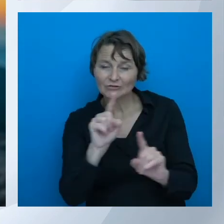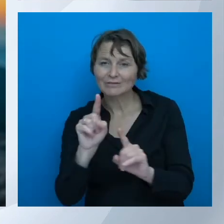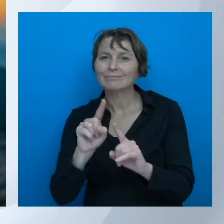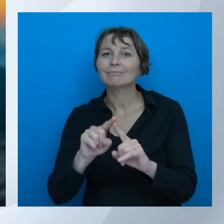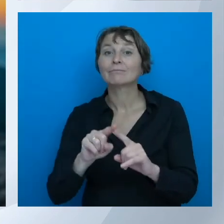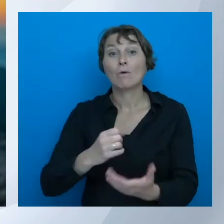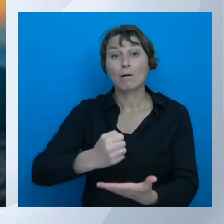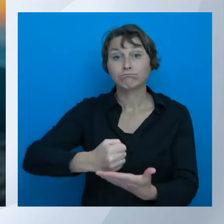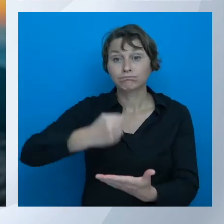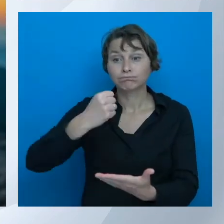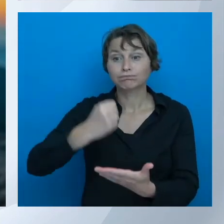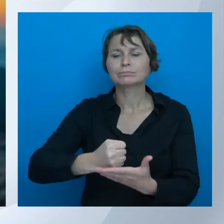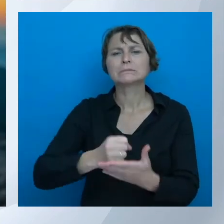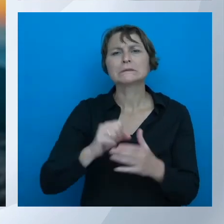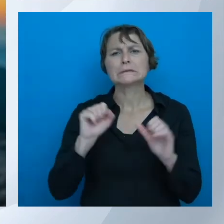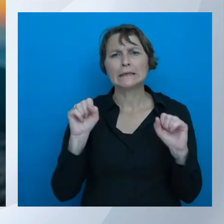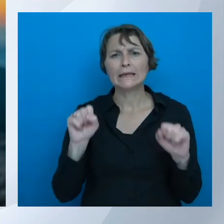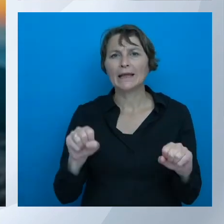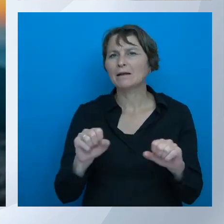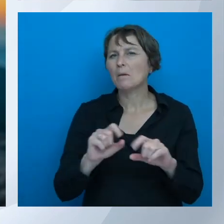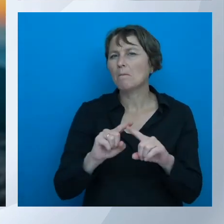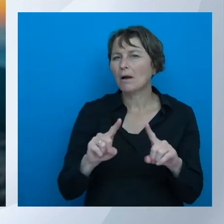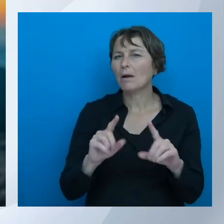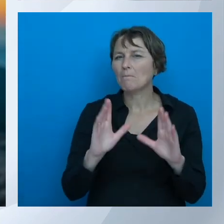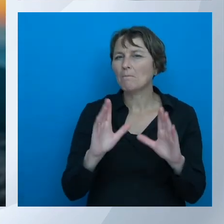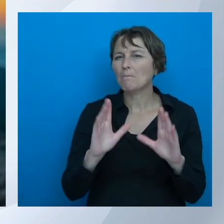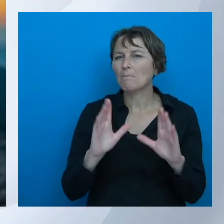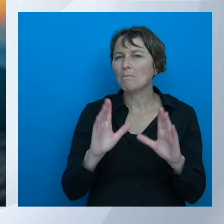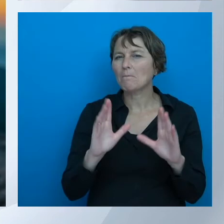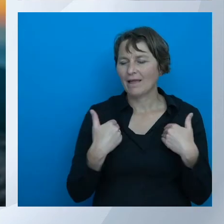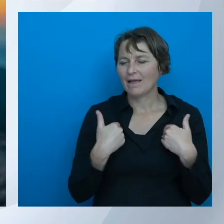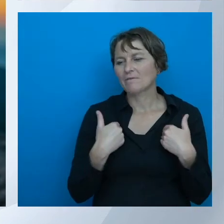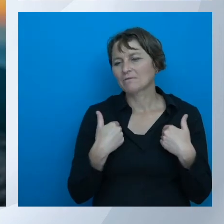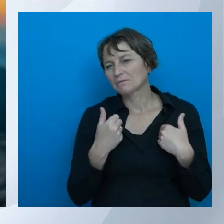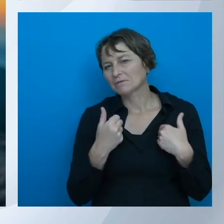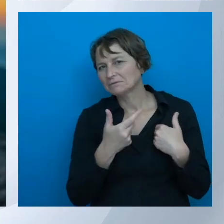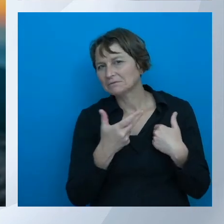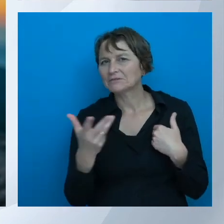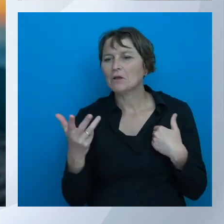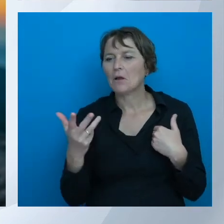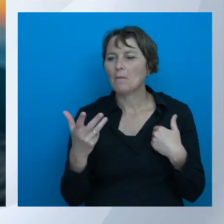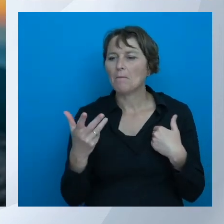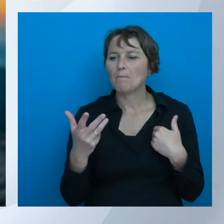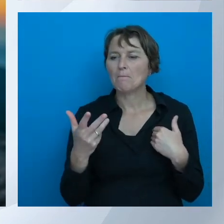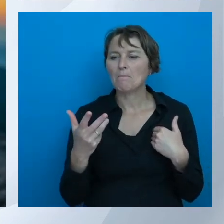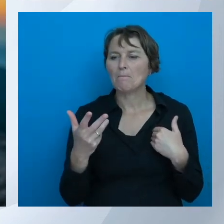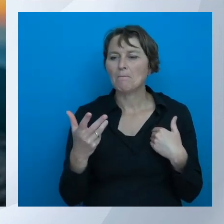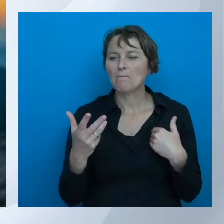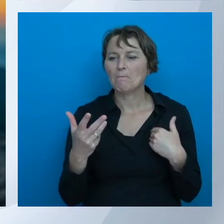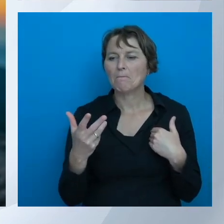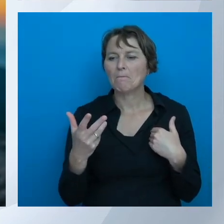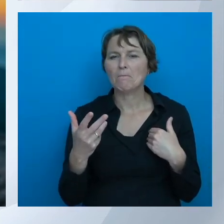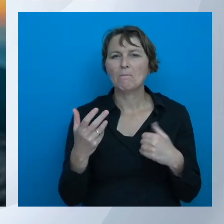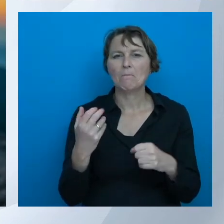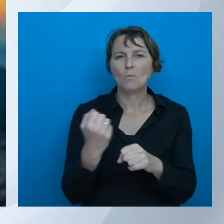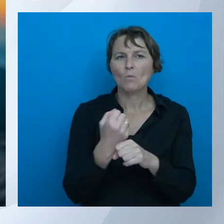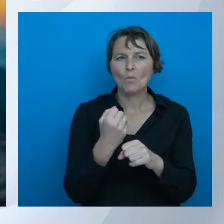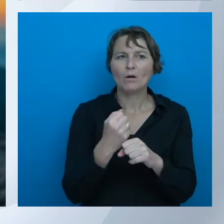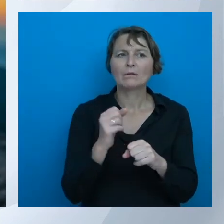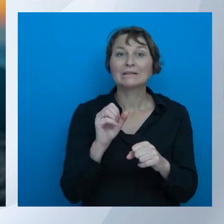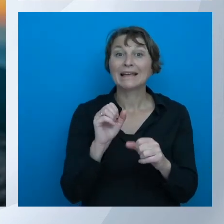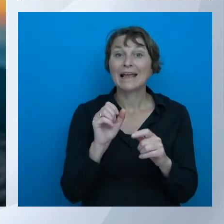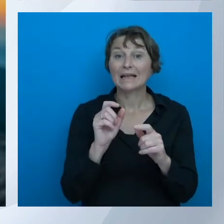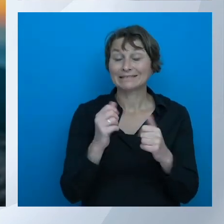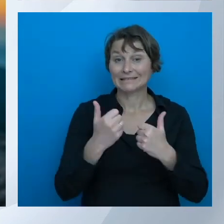but does require some work. Depending on your use cases, you actually have to do some things yourself, and you have to